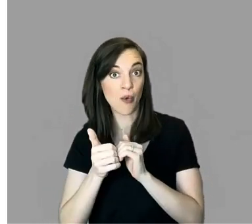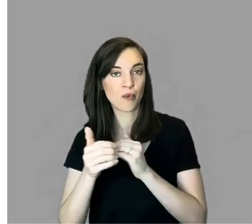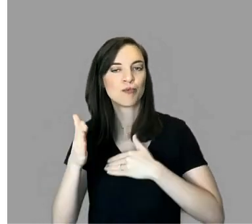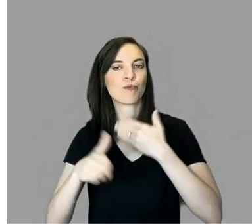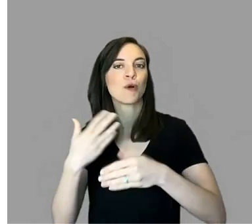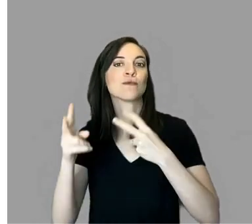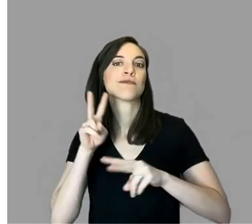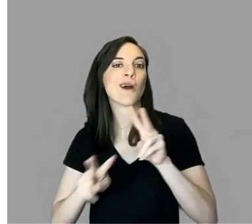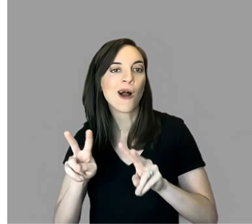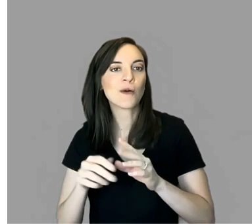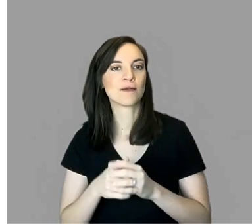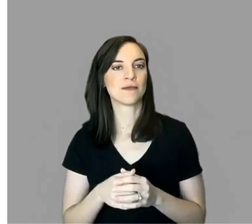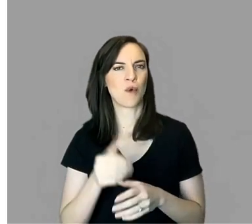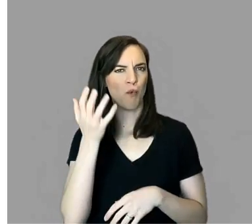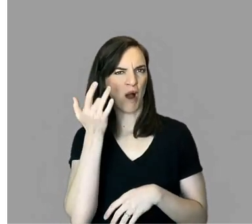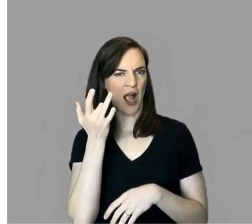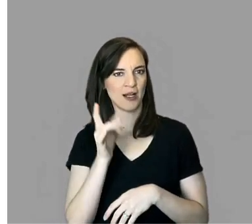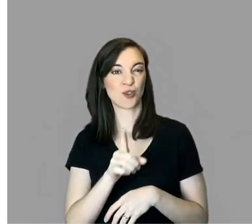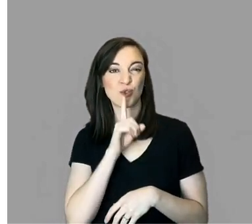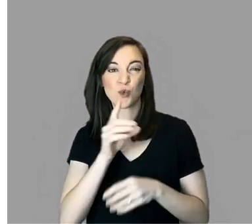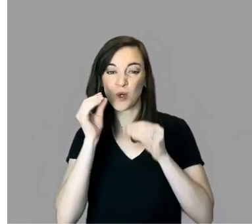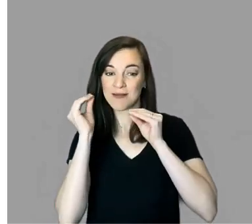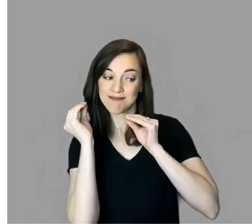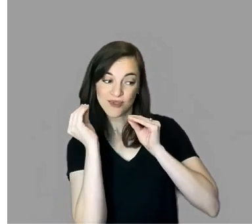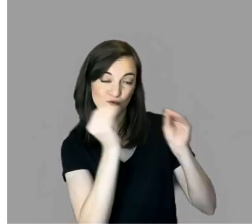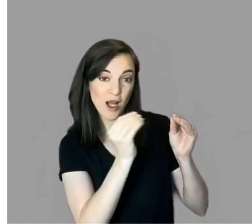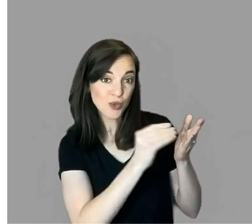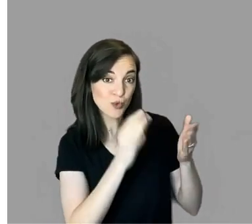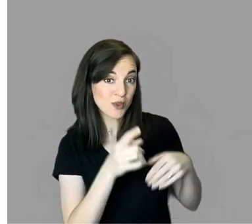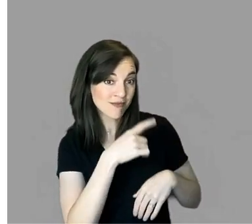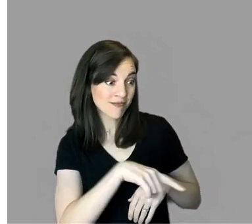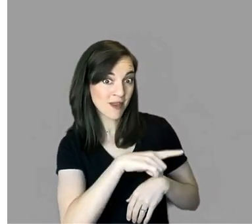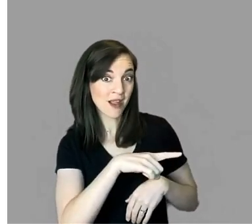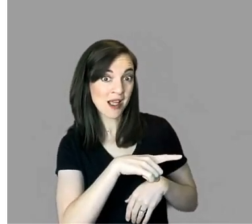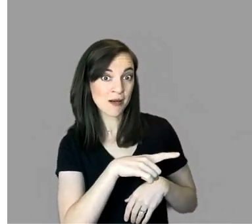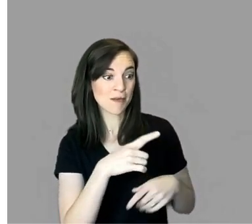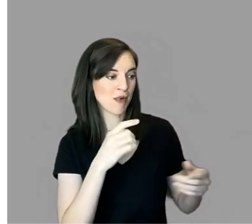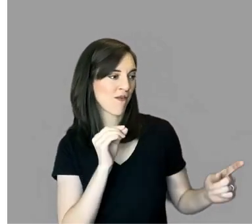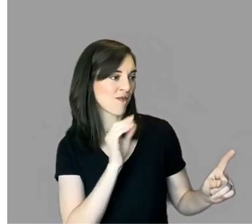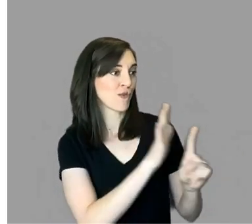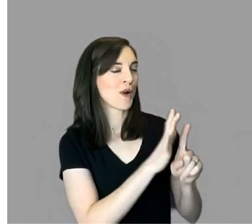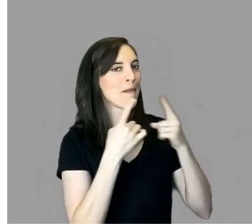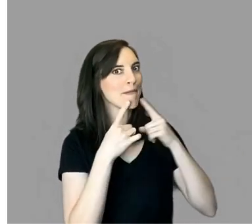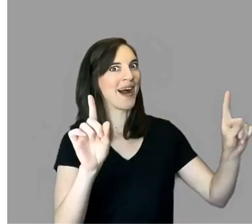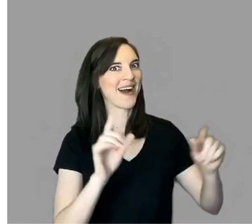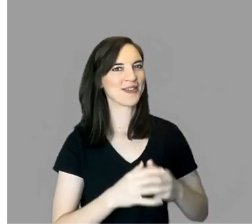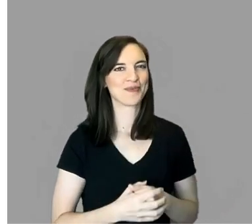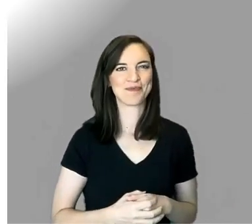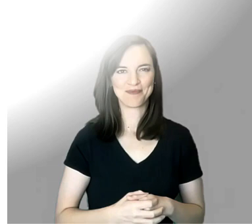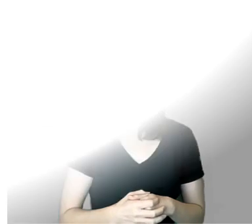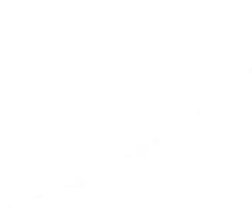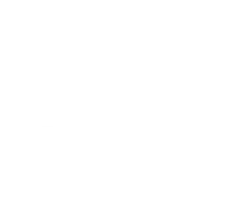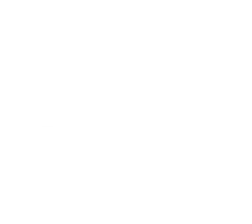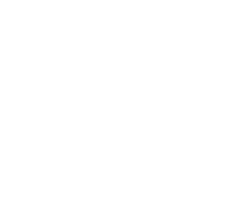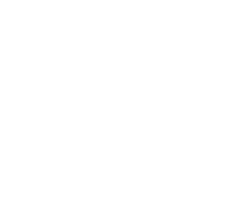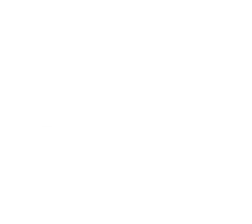through progress monitoring to ensure instruction and intervention is affecting student outcomes.